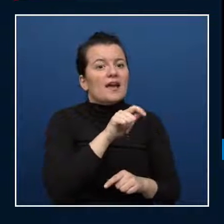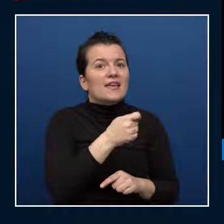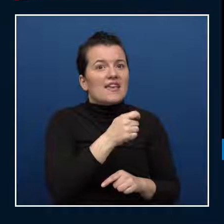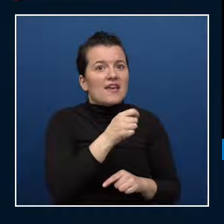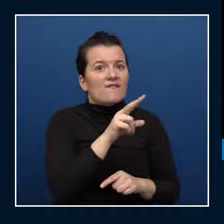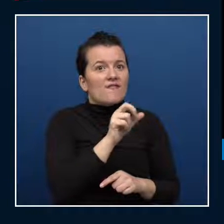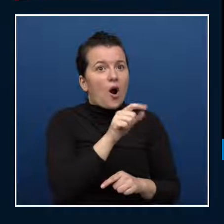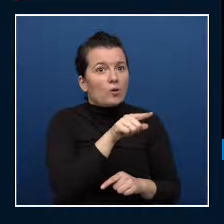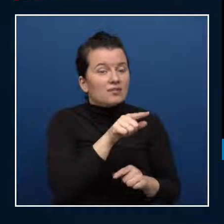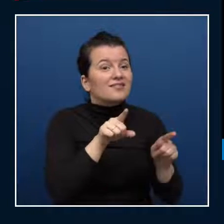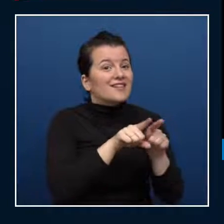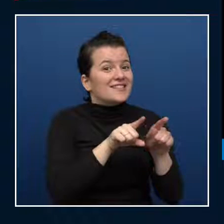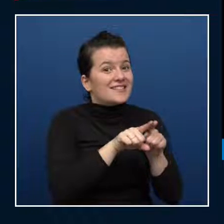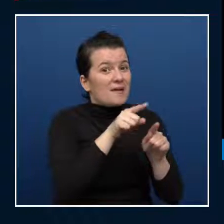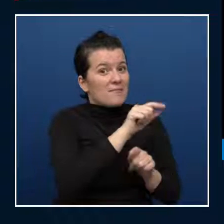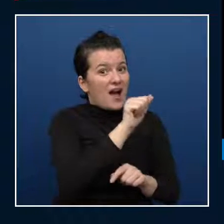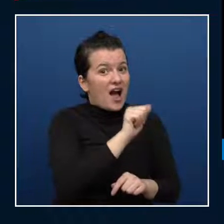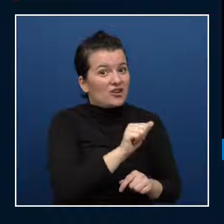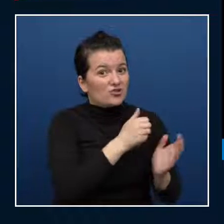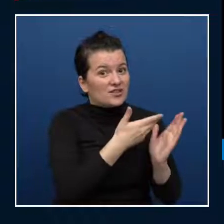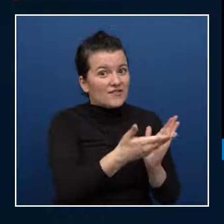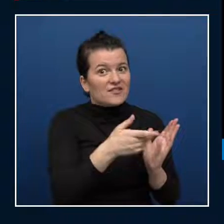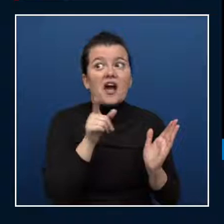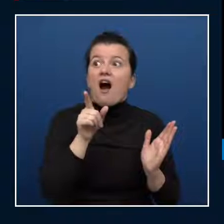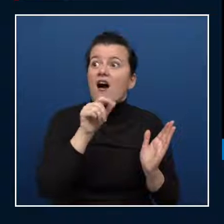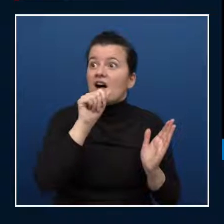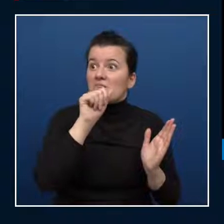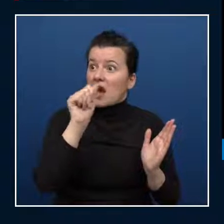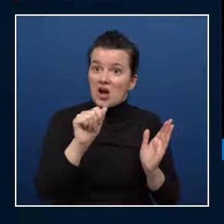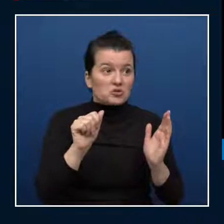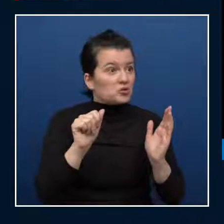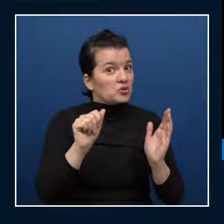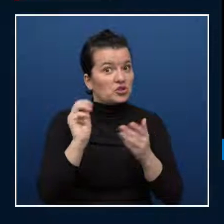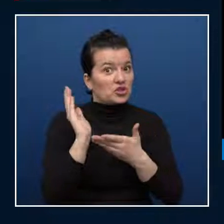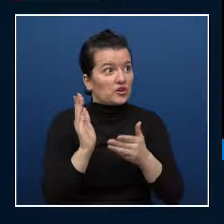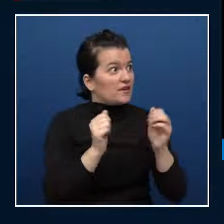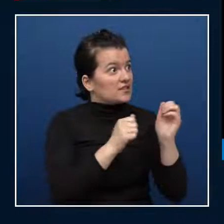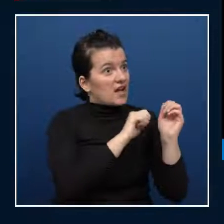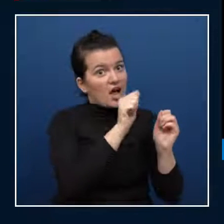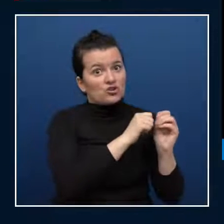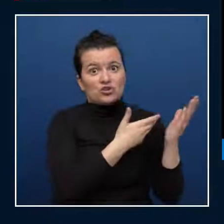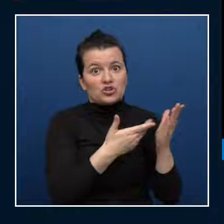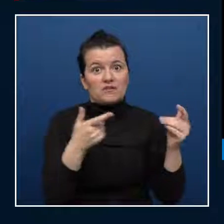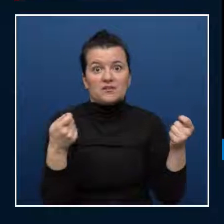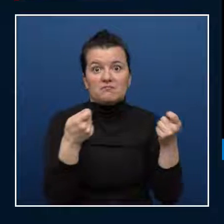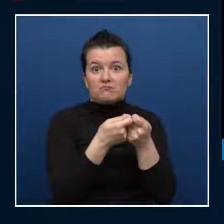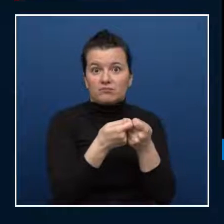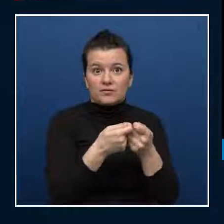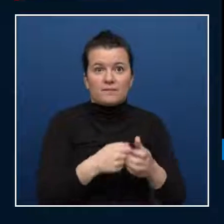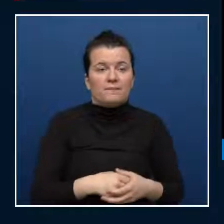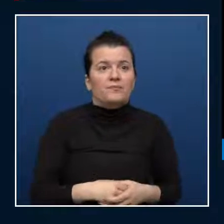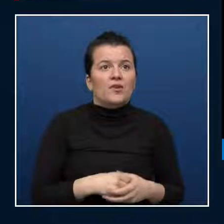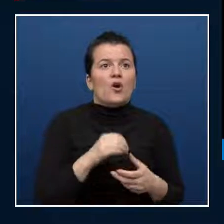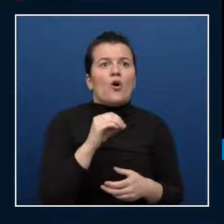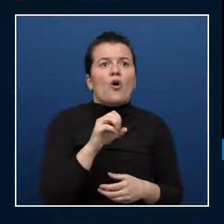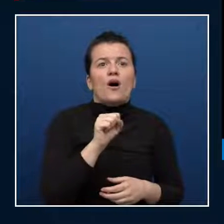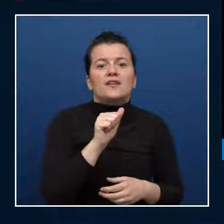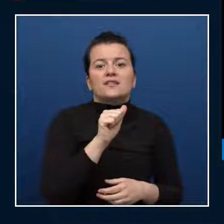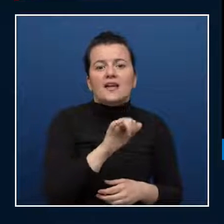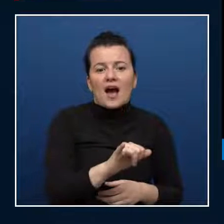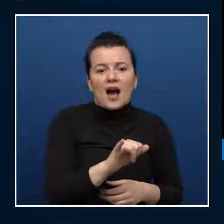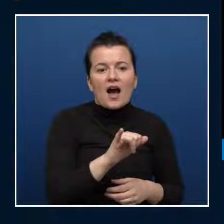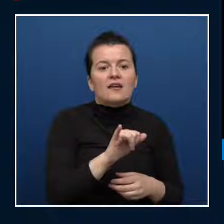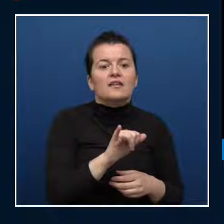applications or two services within Azure. Now, if we're thinking about the OSI model, the application gateway is a